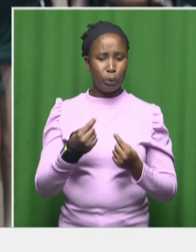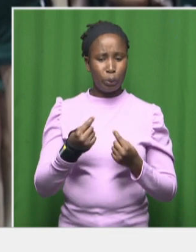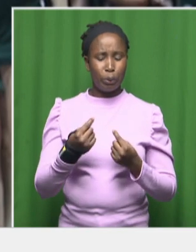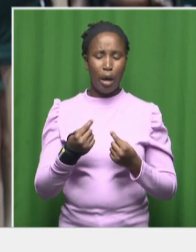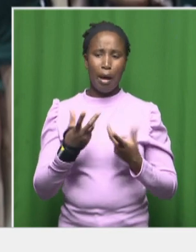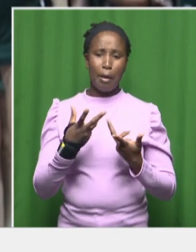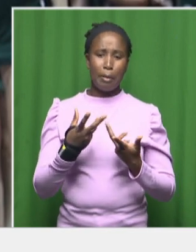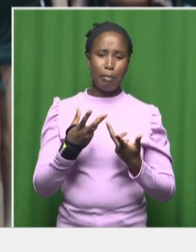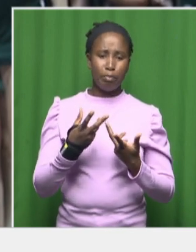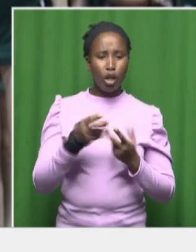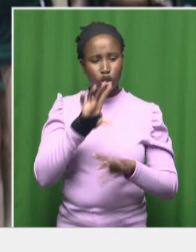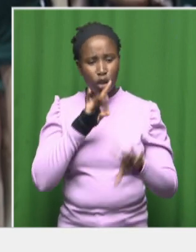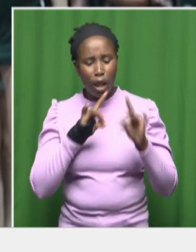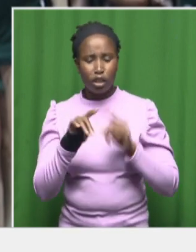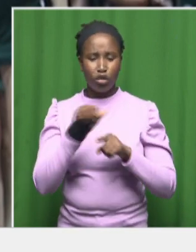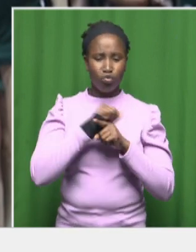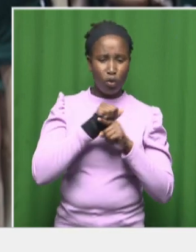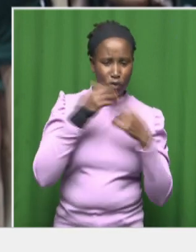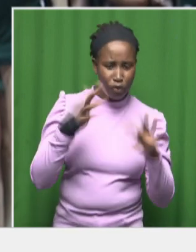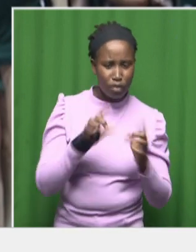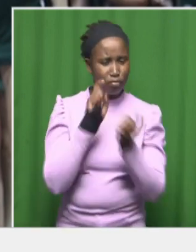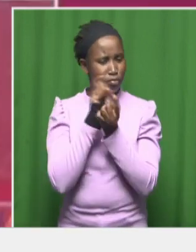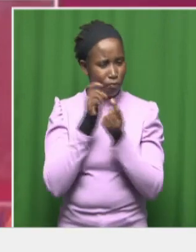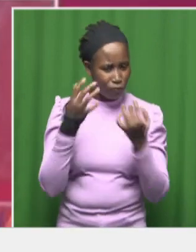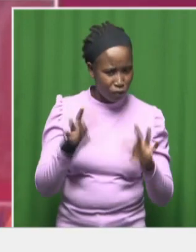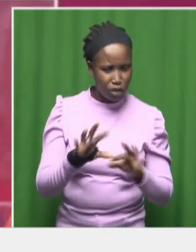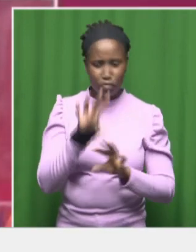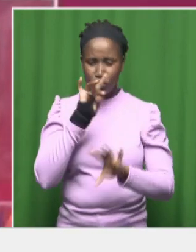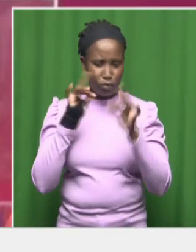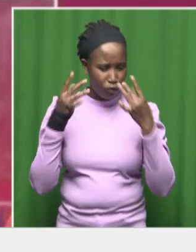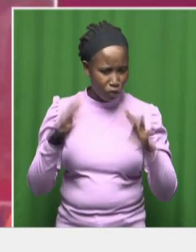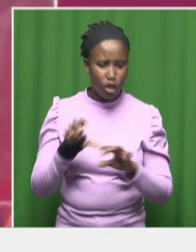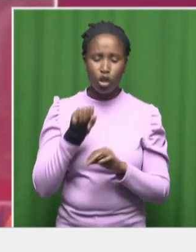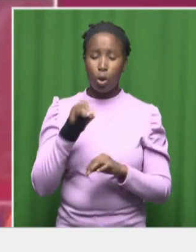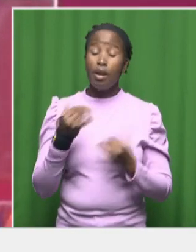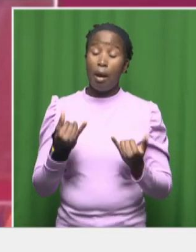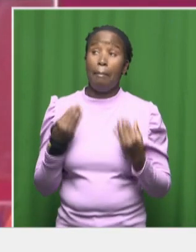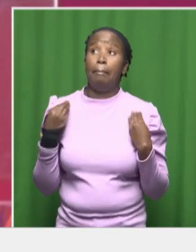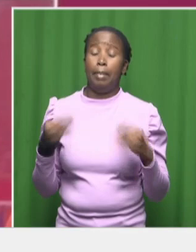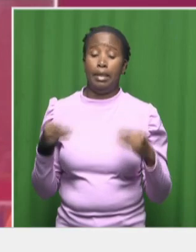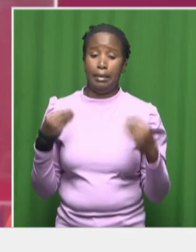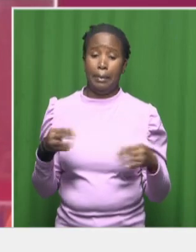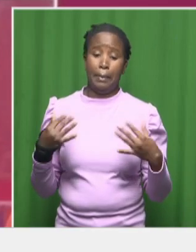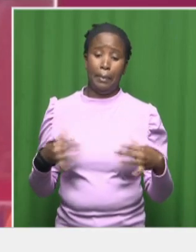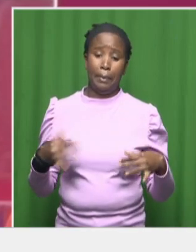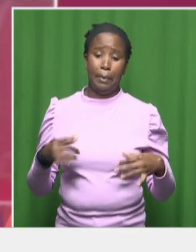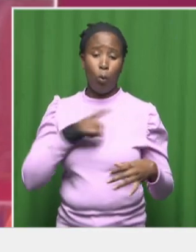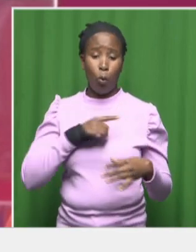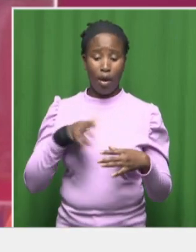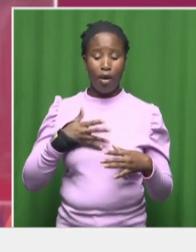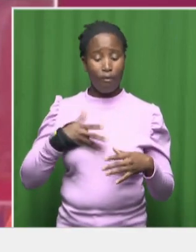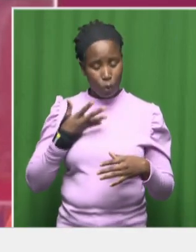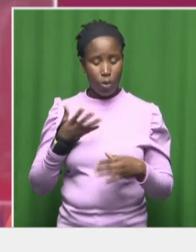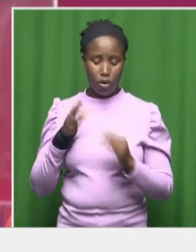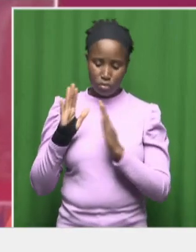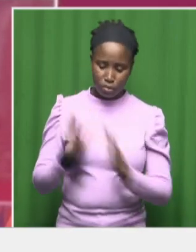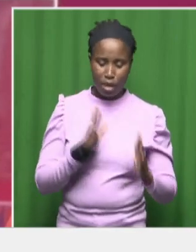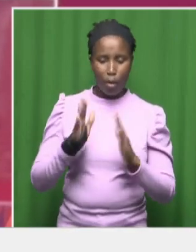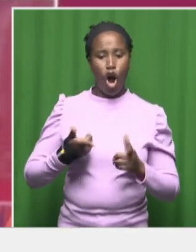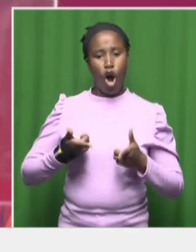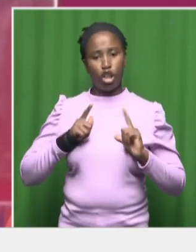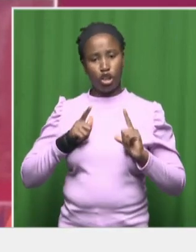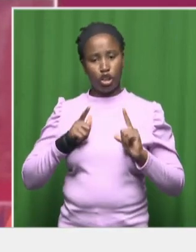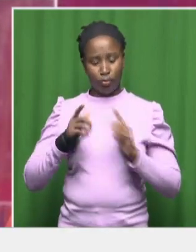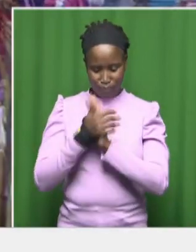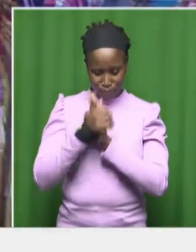done selection workshops, so we are really, really busy preparing our people just to ensure that talent is coming